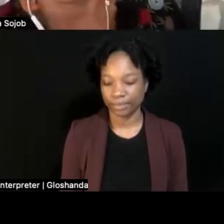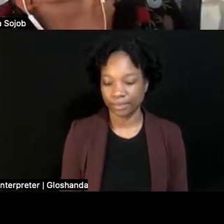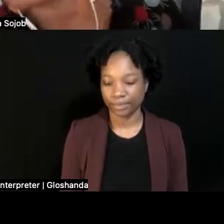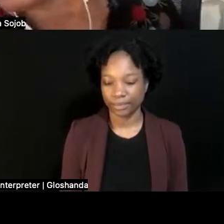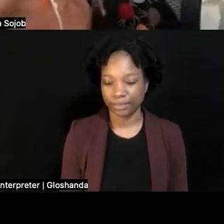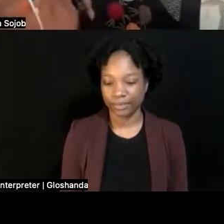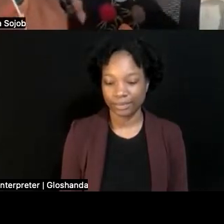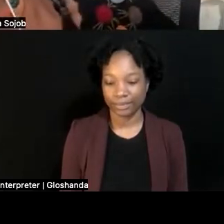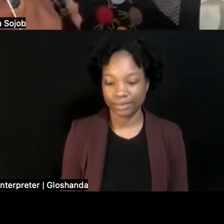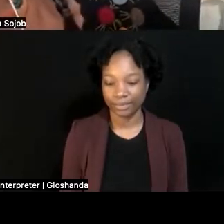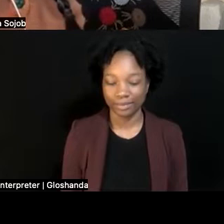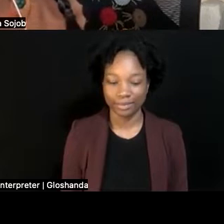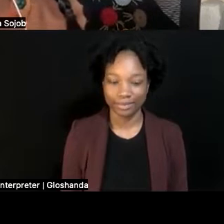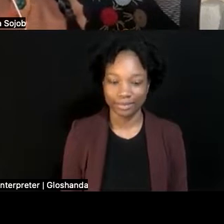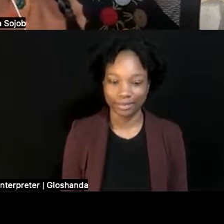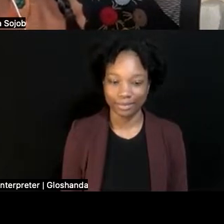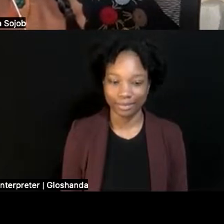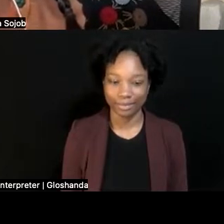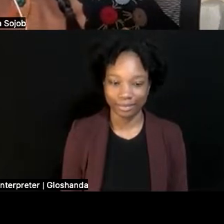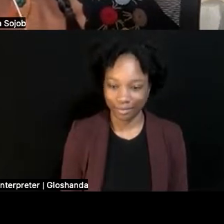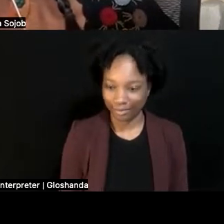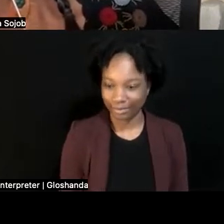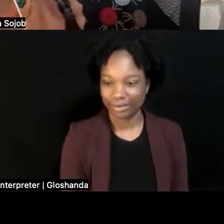mucho formar parte de este panel.